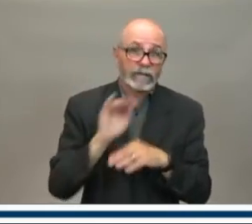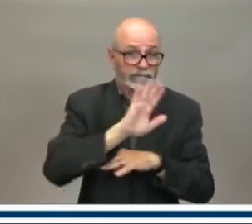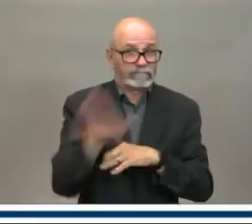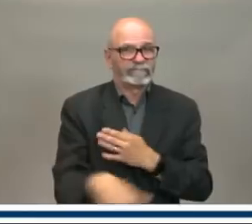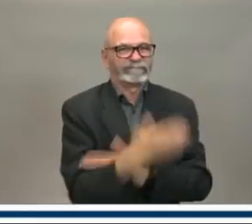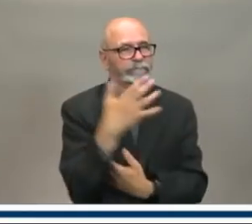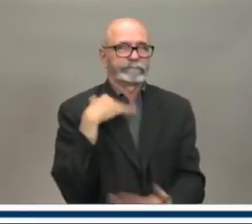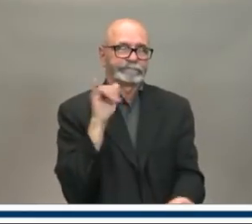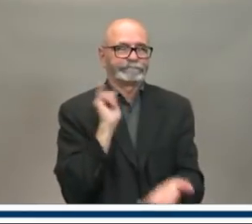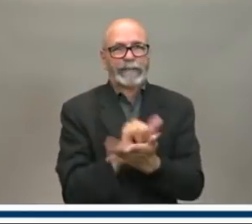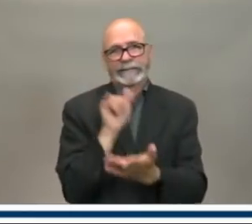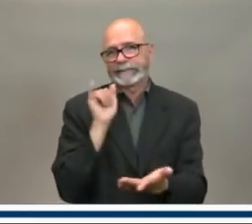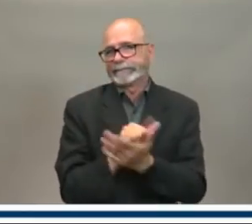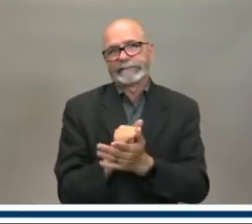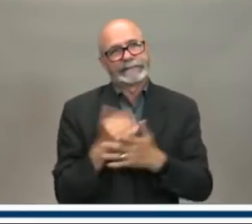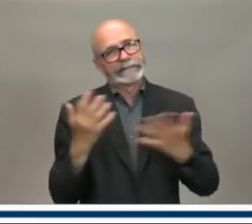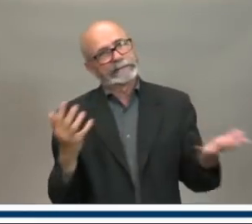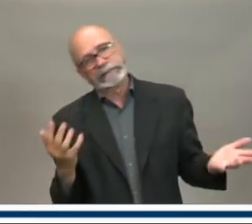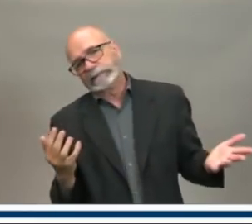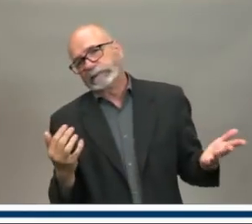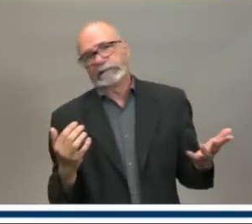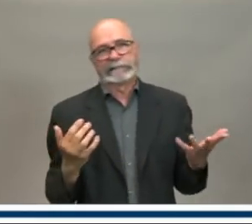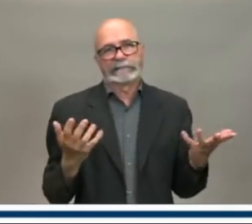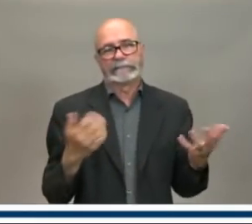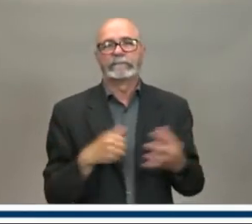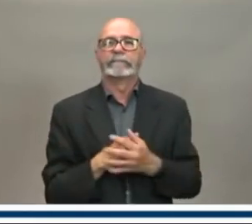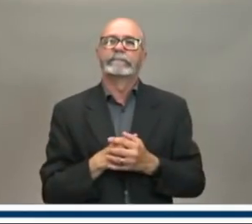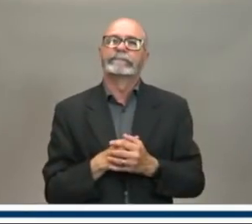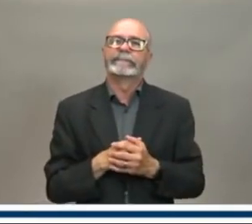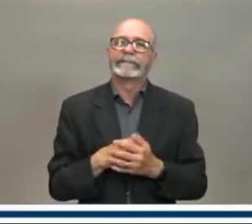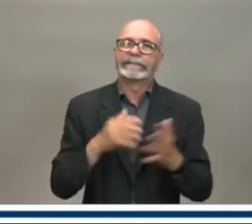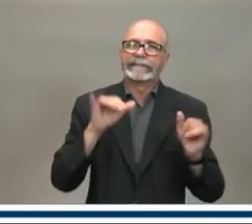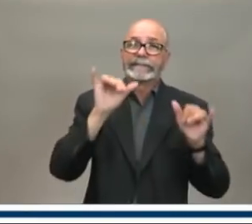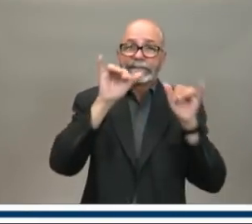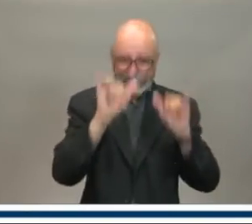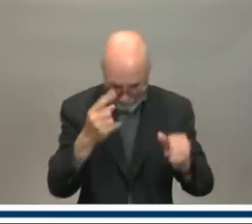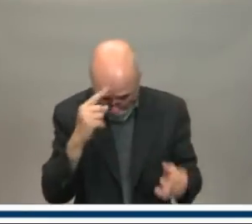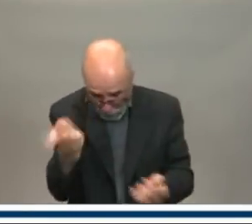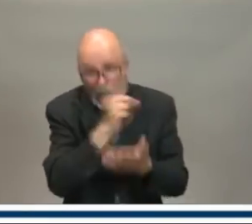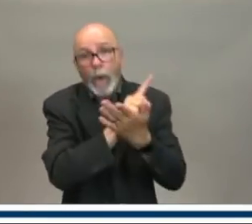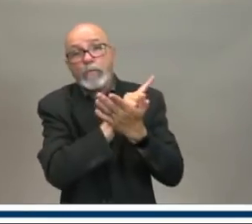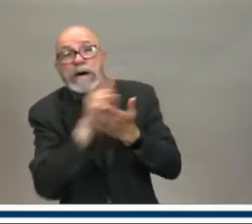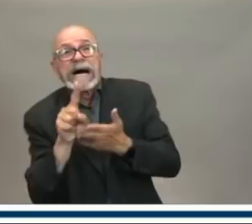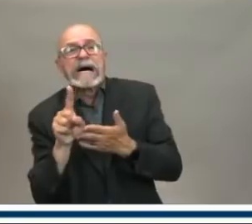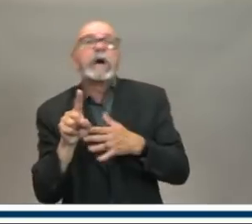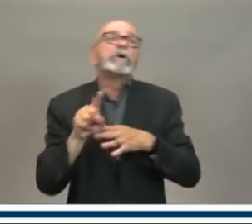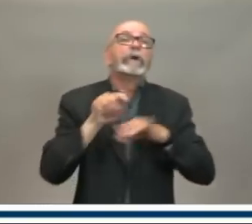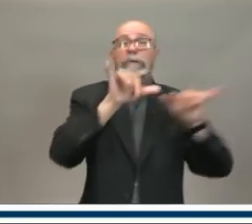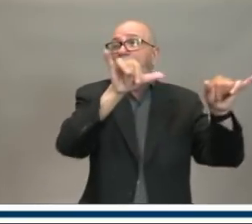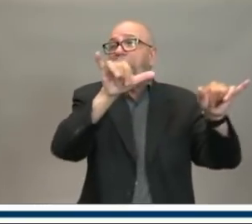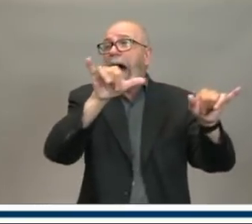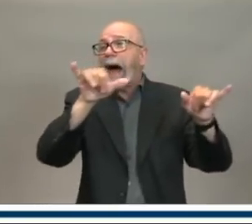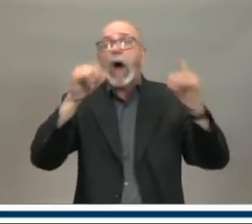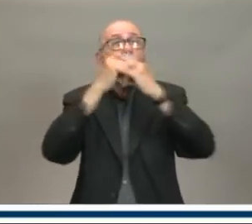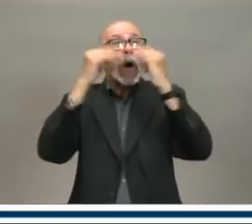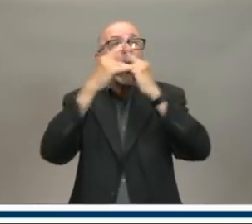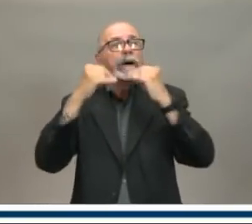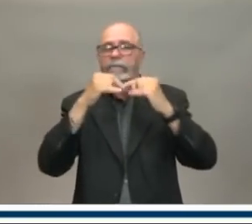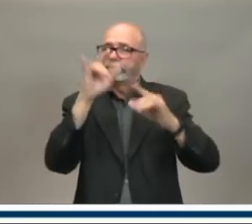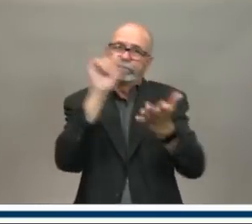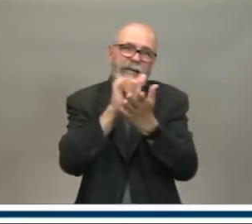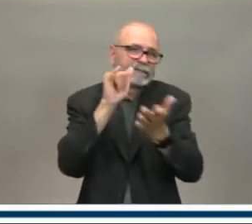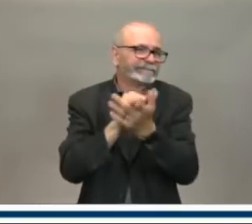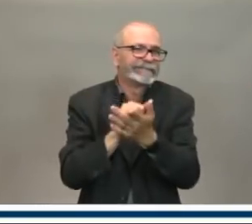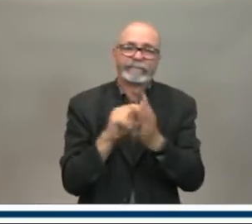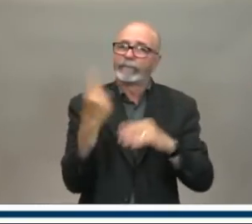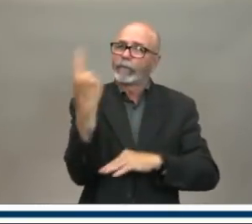having week away sleepover camps this summer. Olivier, do you have a follow-up? Sure,